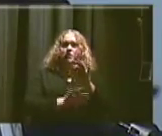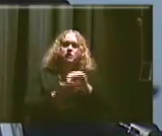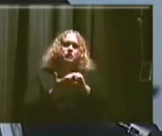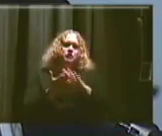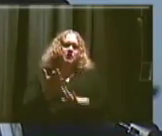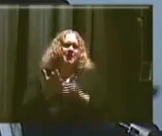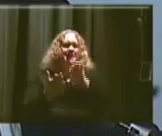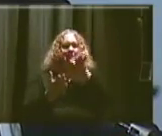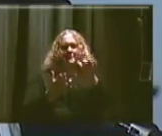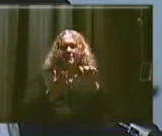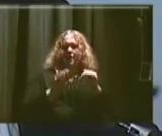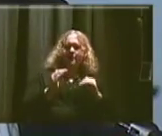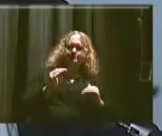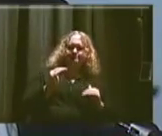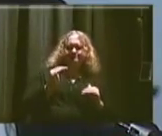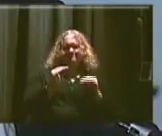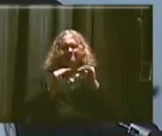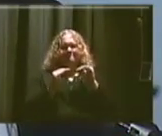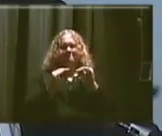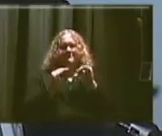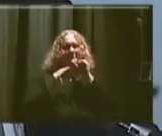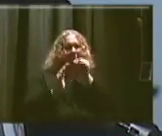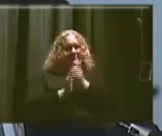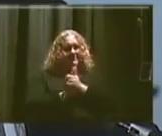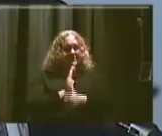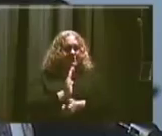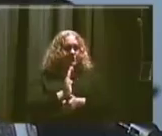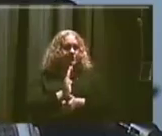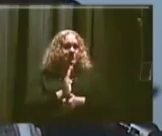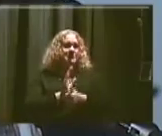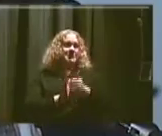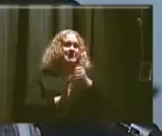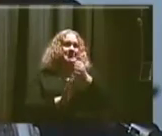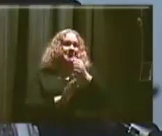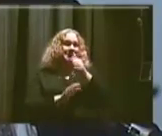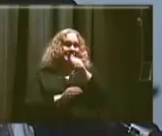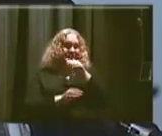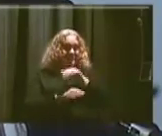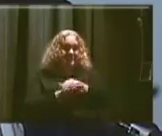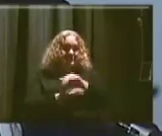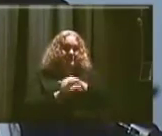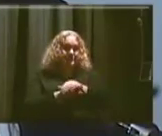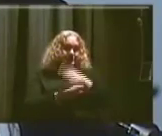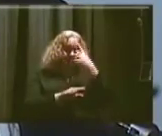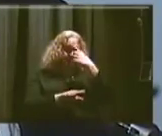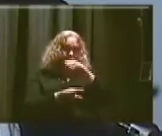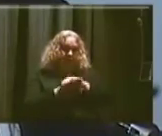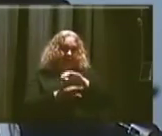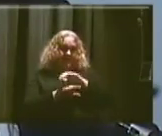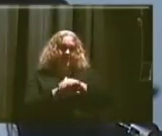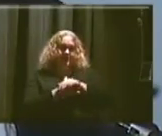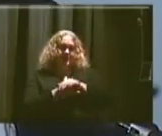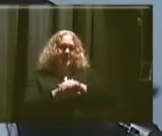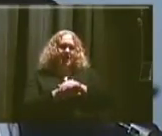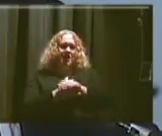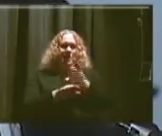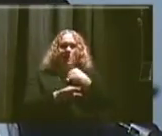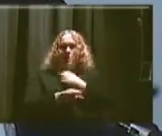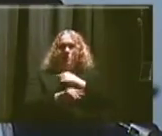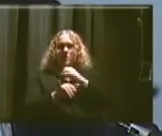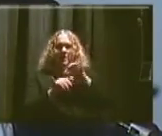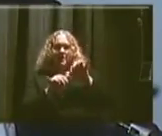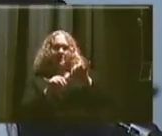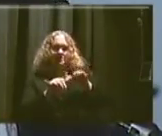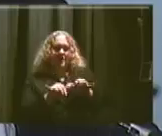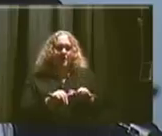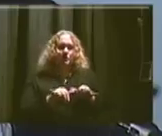reached a certain level of proficiency in English as measured by the